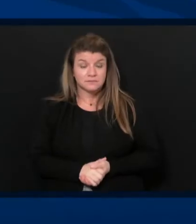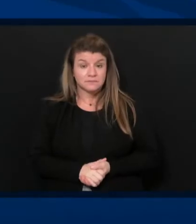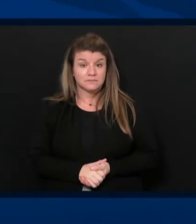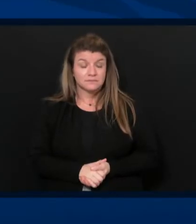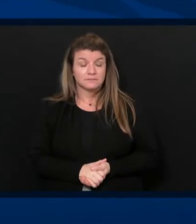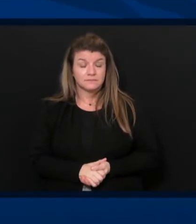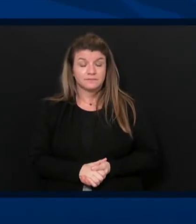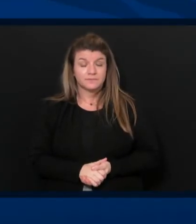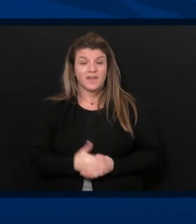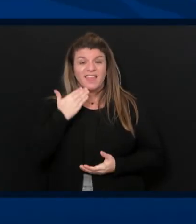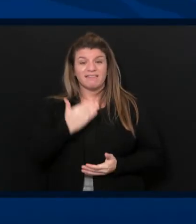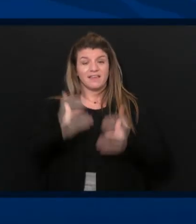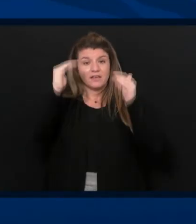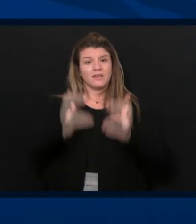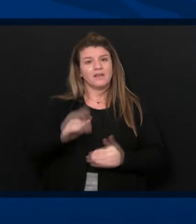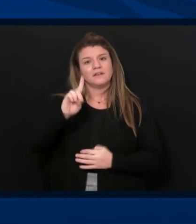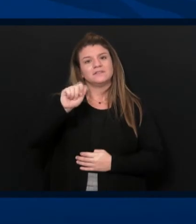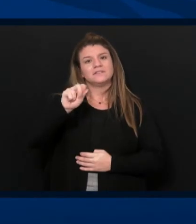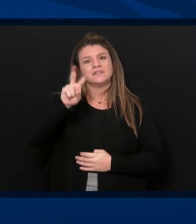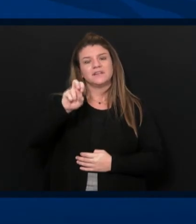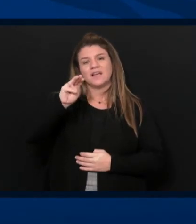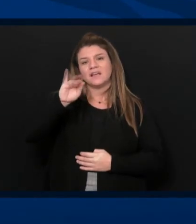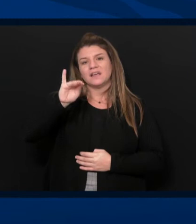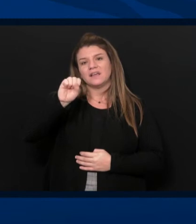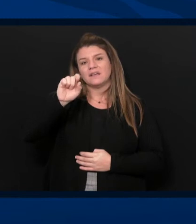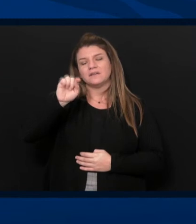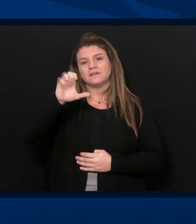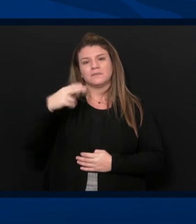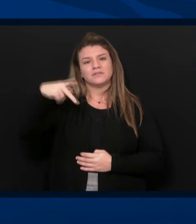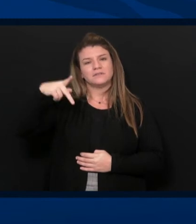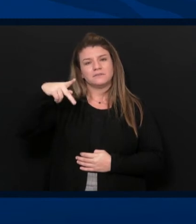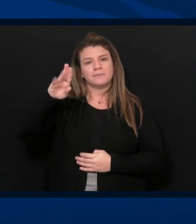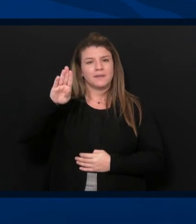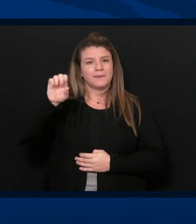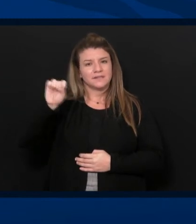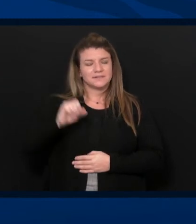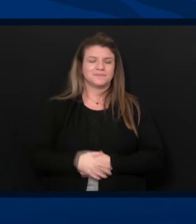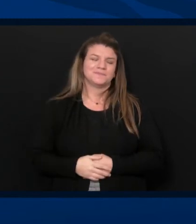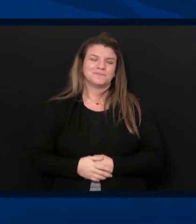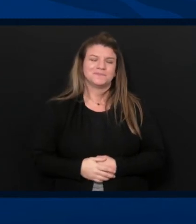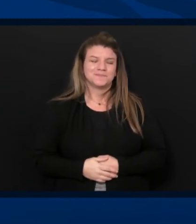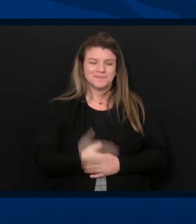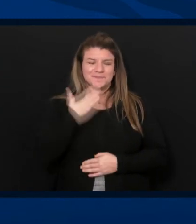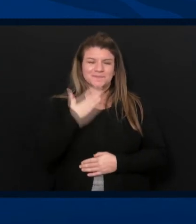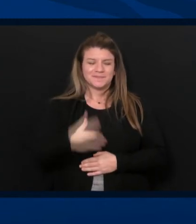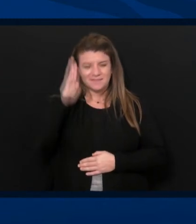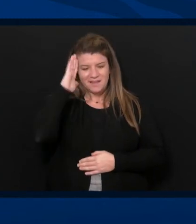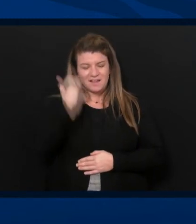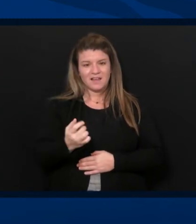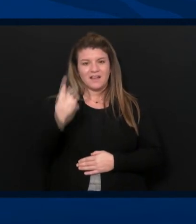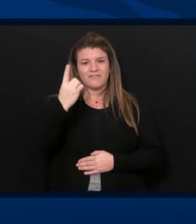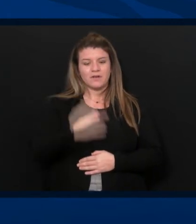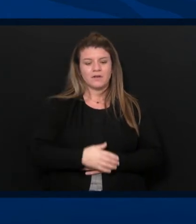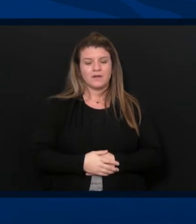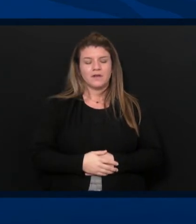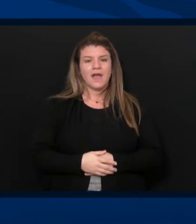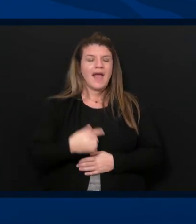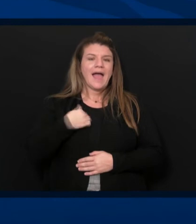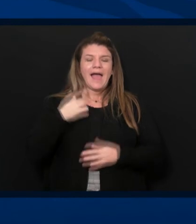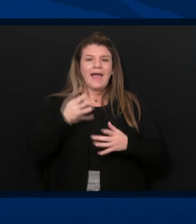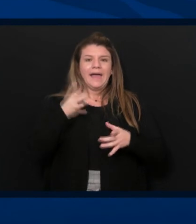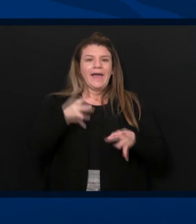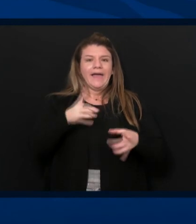All right, thank you, Junaid. Next to Dave Mistich with West Virginia Public Broadcasting. Hey, Governor. Hey, panel. And I hate to belabor this point about the Greenbrier,